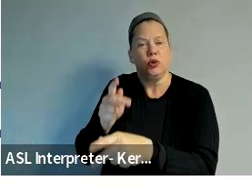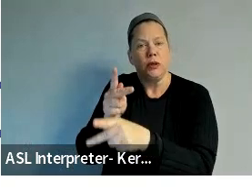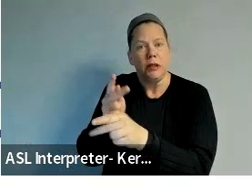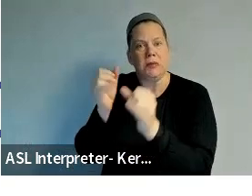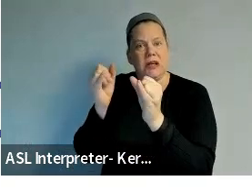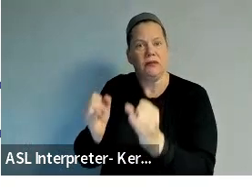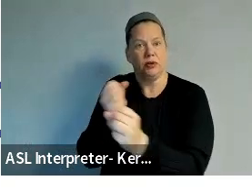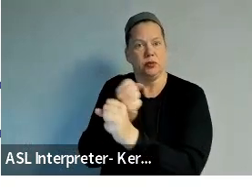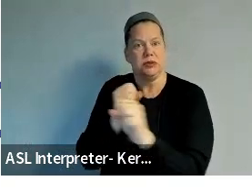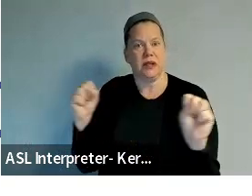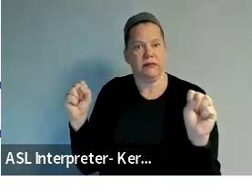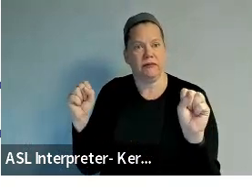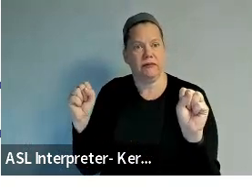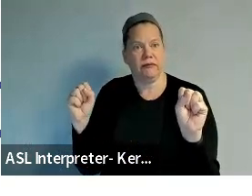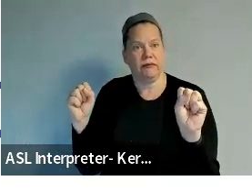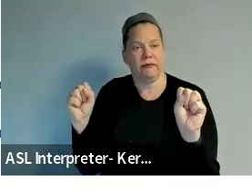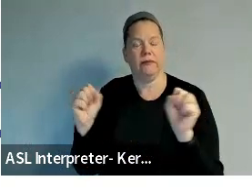individuals.